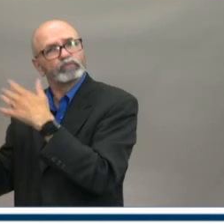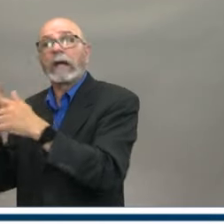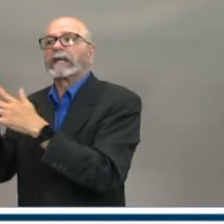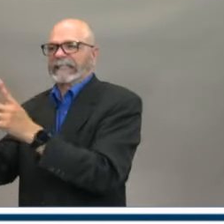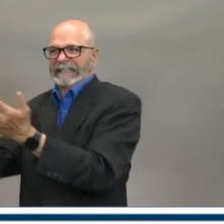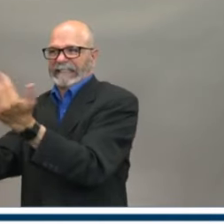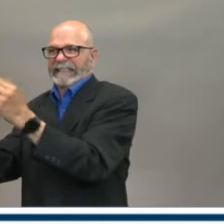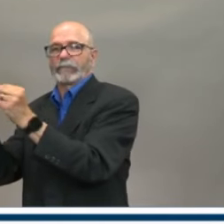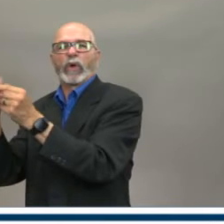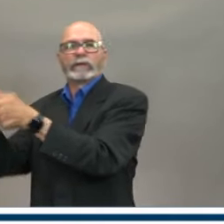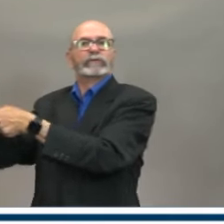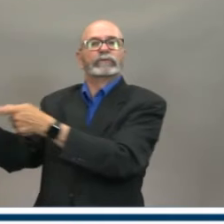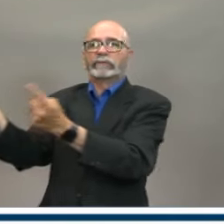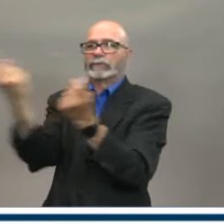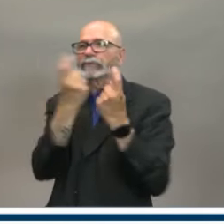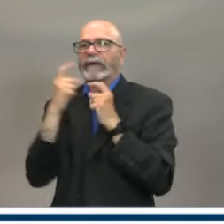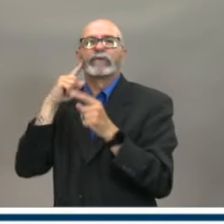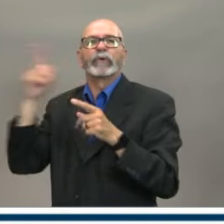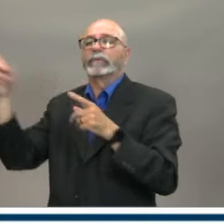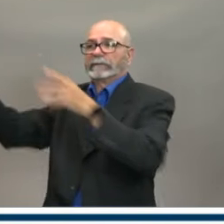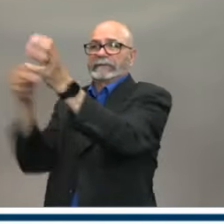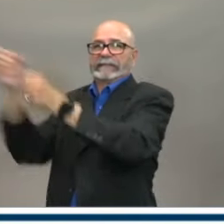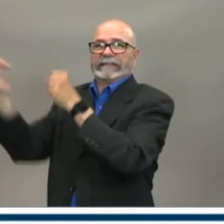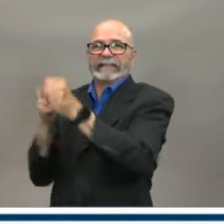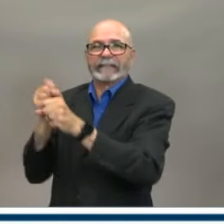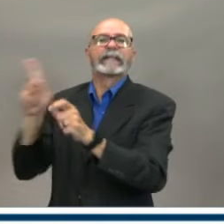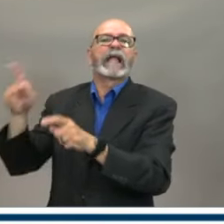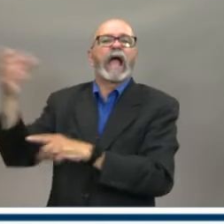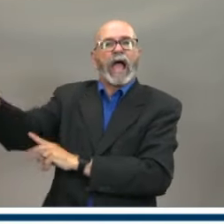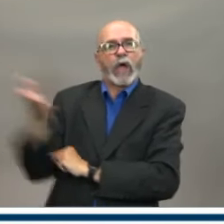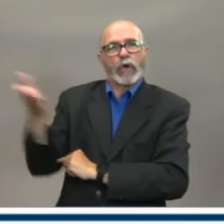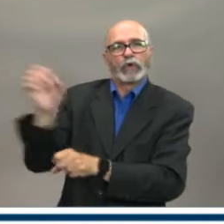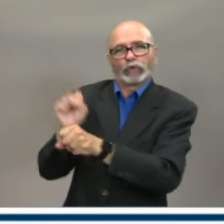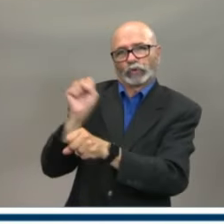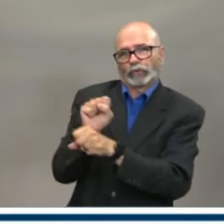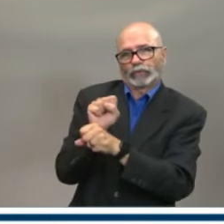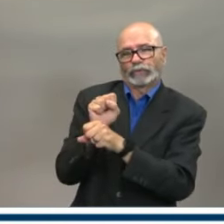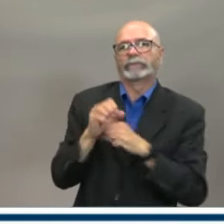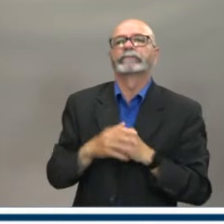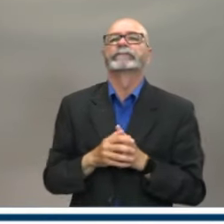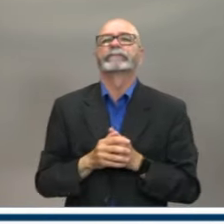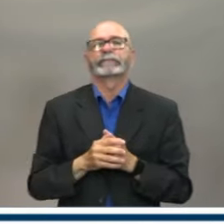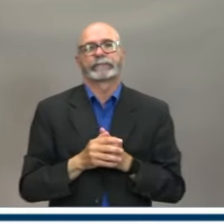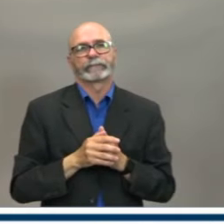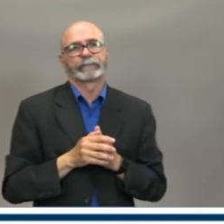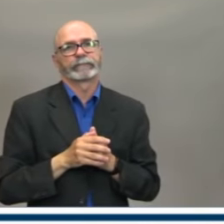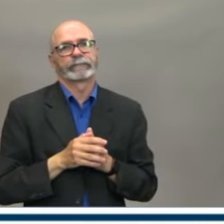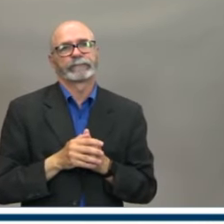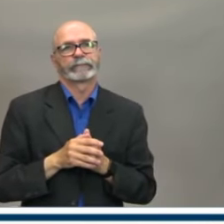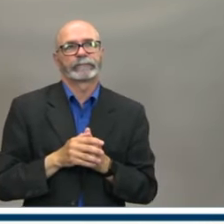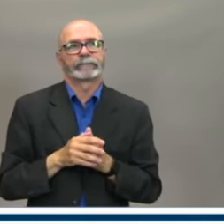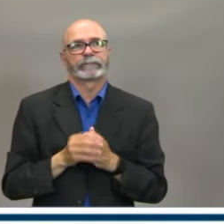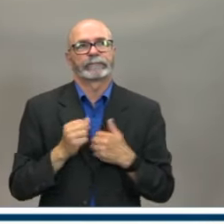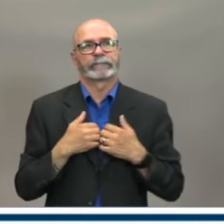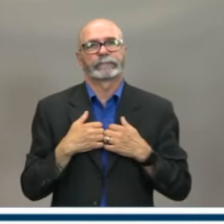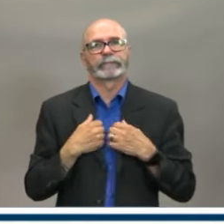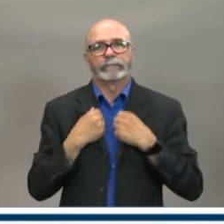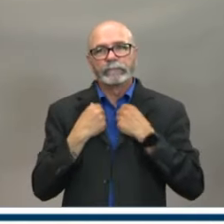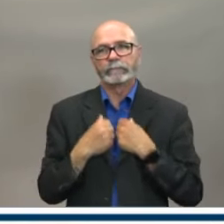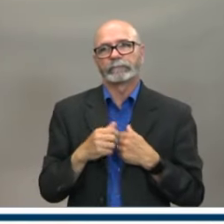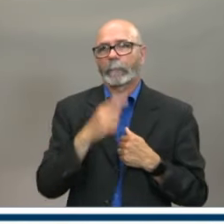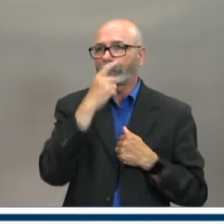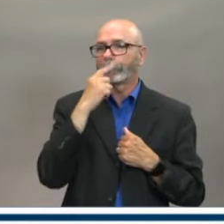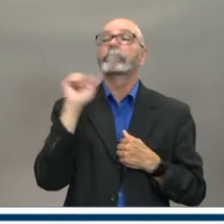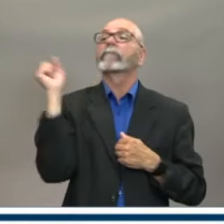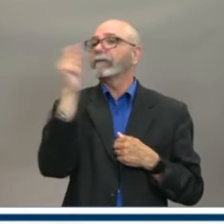daughters. Kyle, do you have a follow-up? Yes. For Dr. Strang, on testing, it sounds like the province is